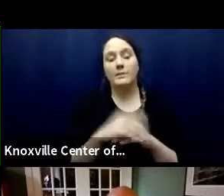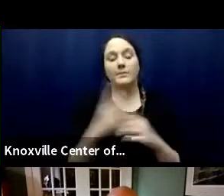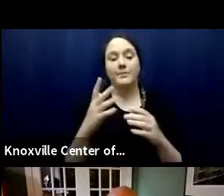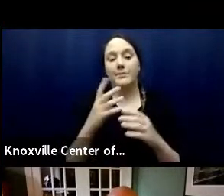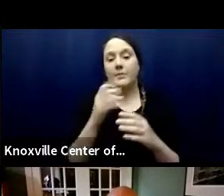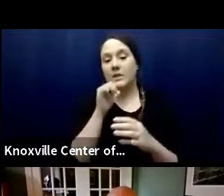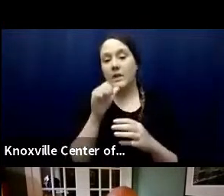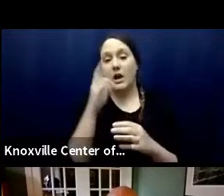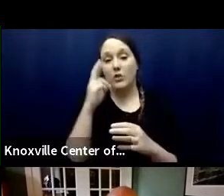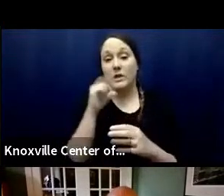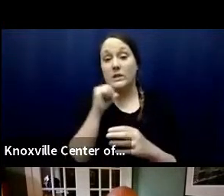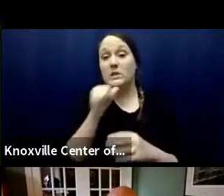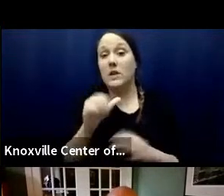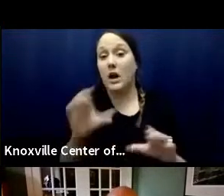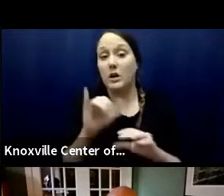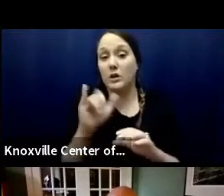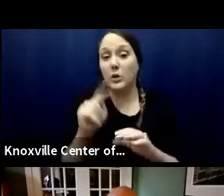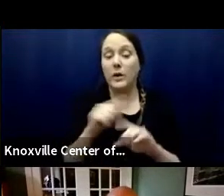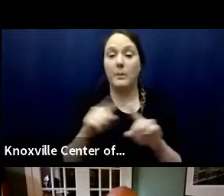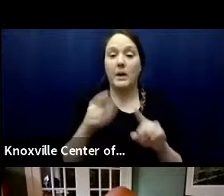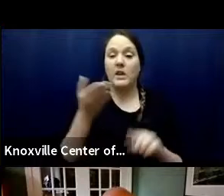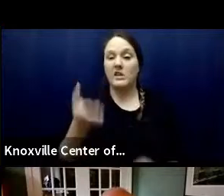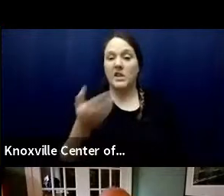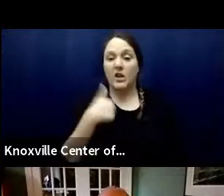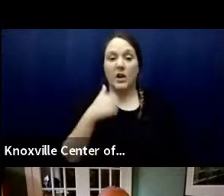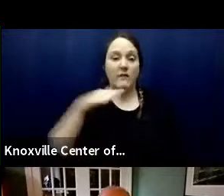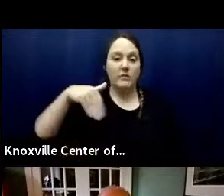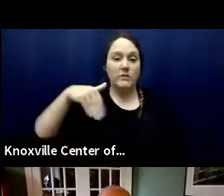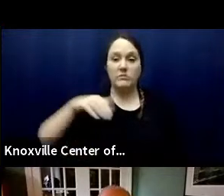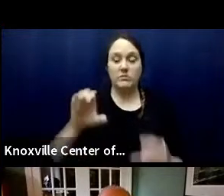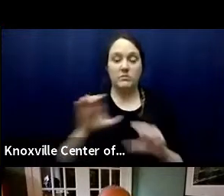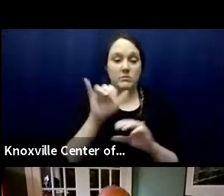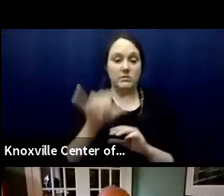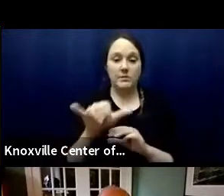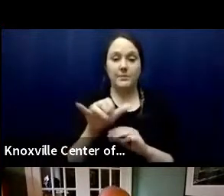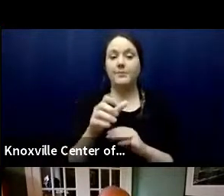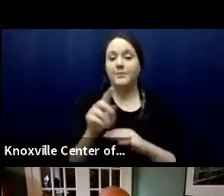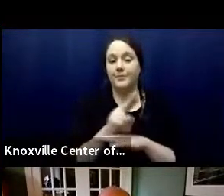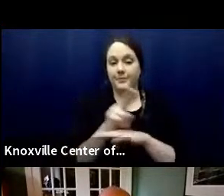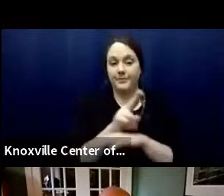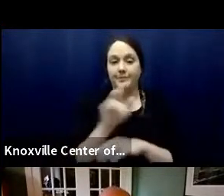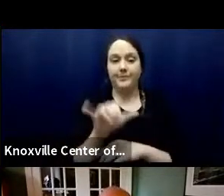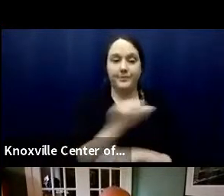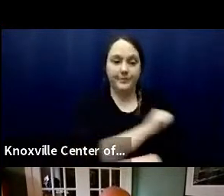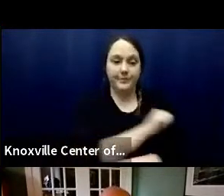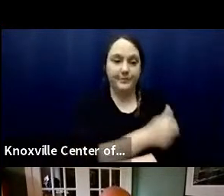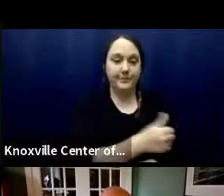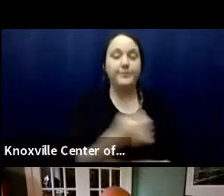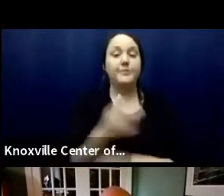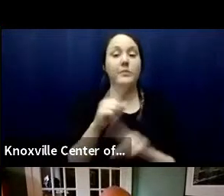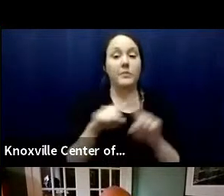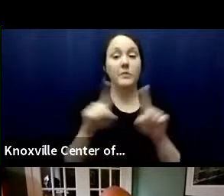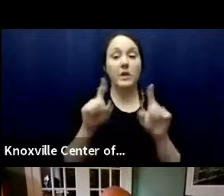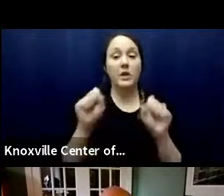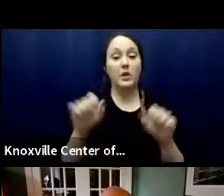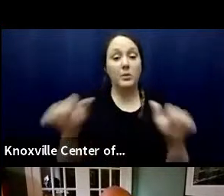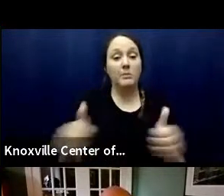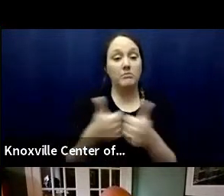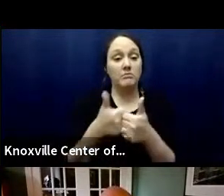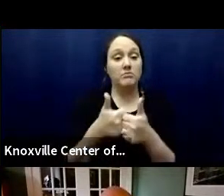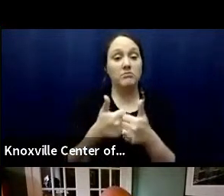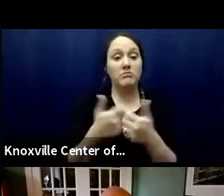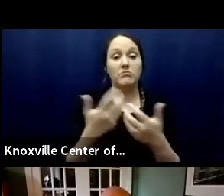there. I haven't exercised that, and you know, it certainly could be challenged.